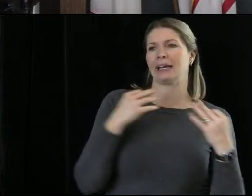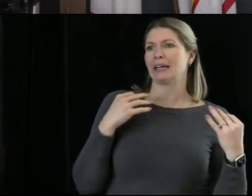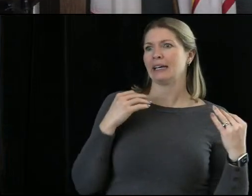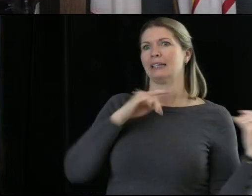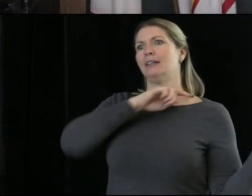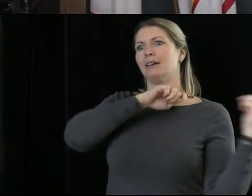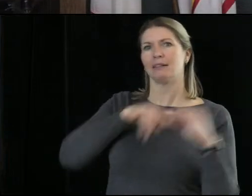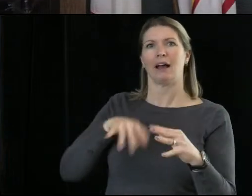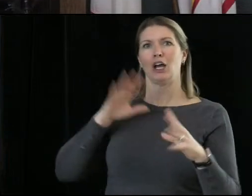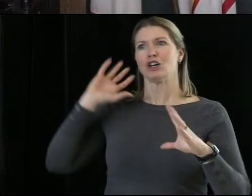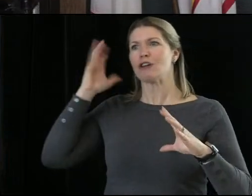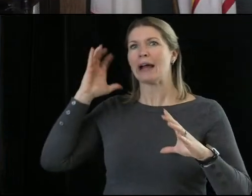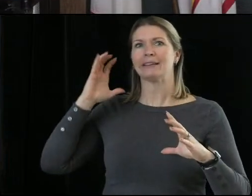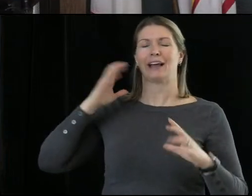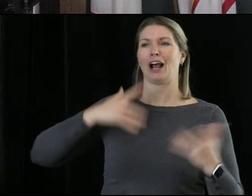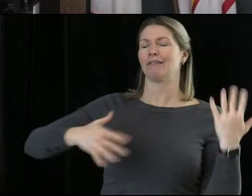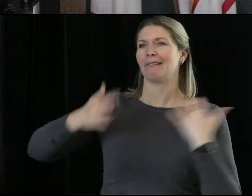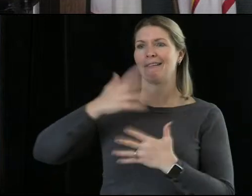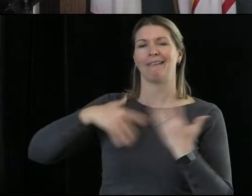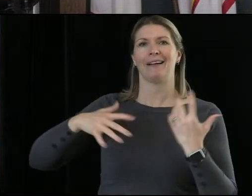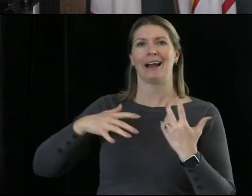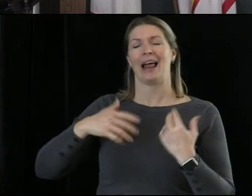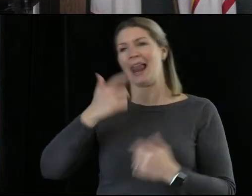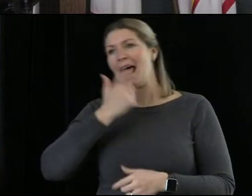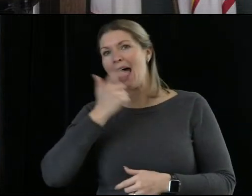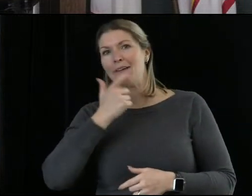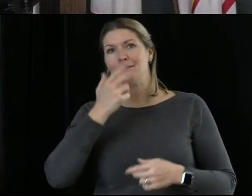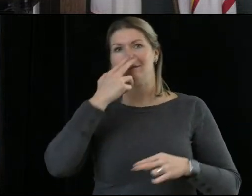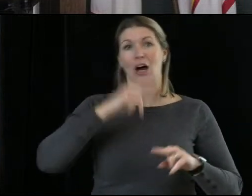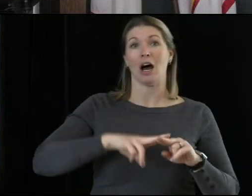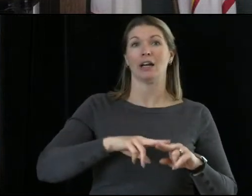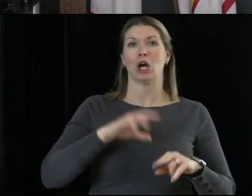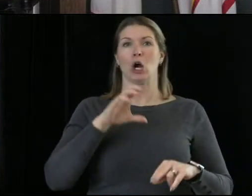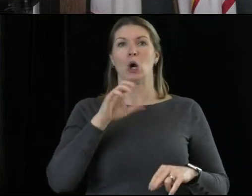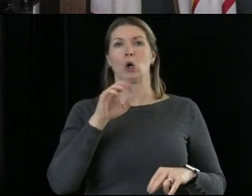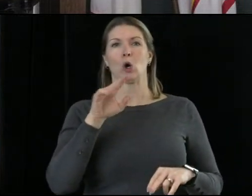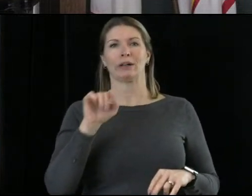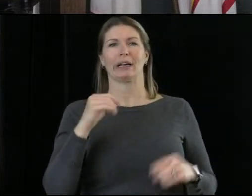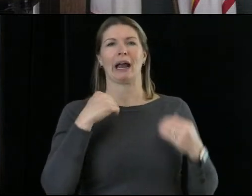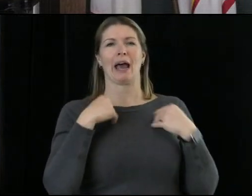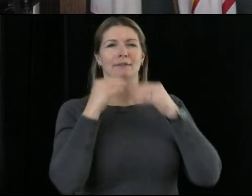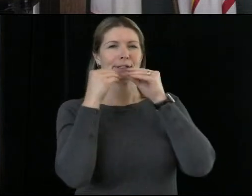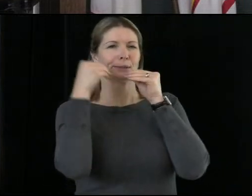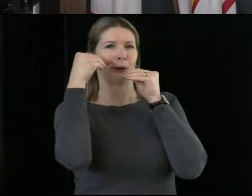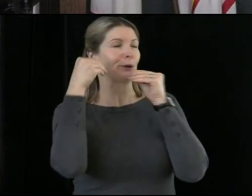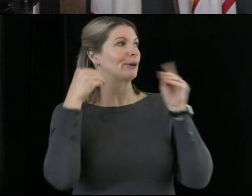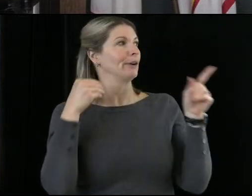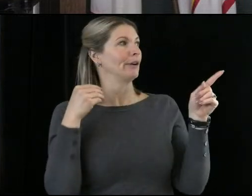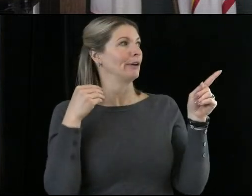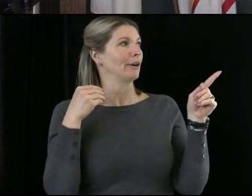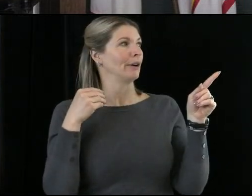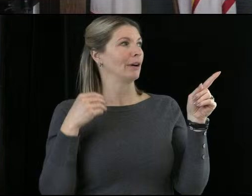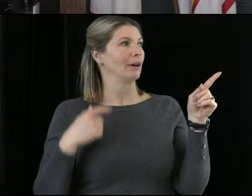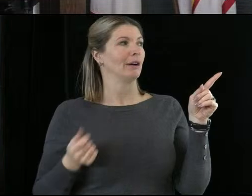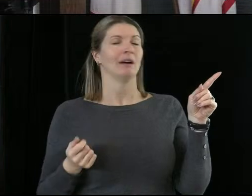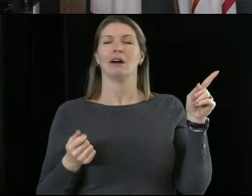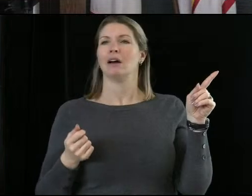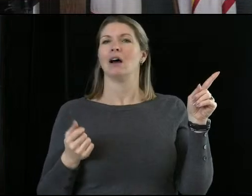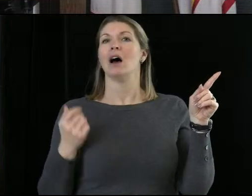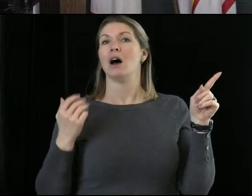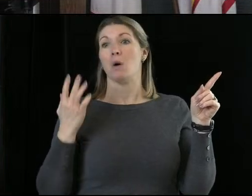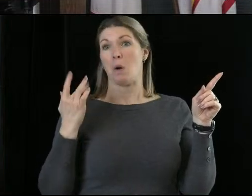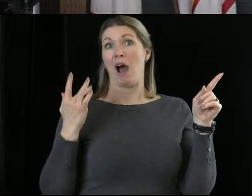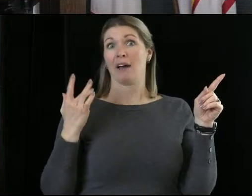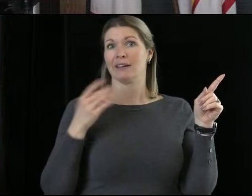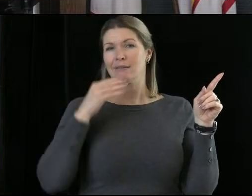chaotic, but we laugh and have fun. And Courtney is here with a little smirk. The smirk is because I've probably taken too many pictures by